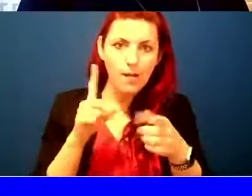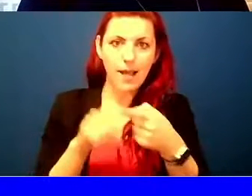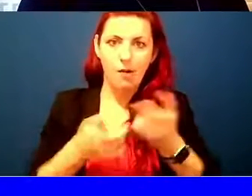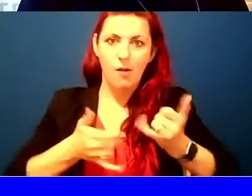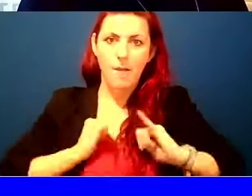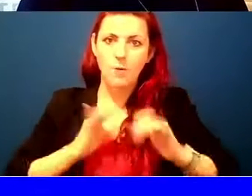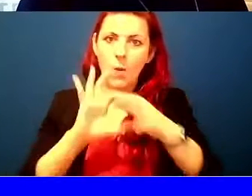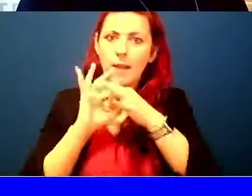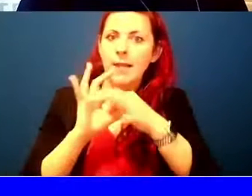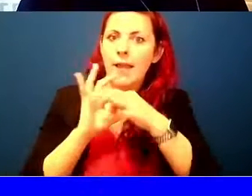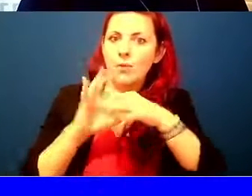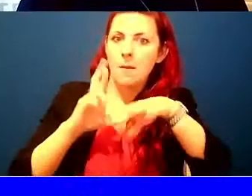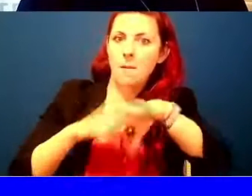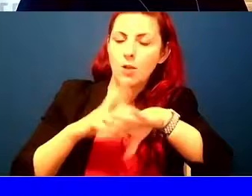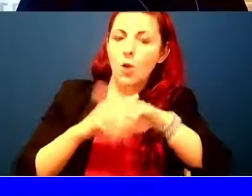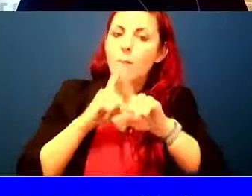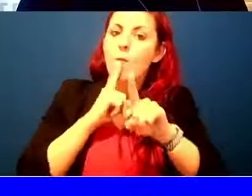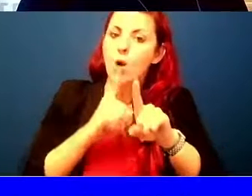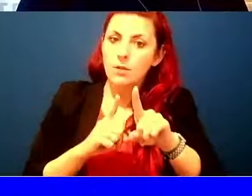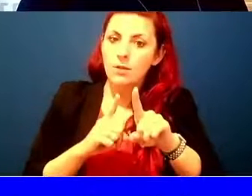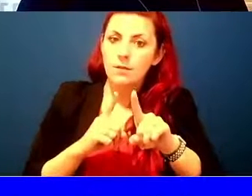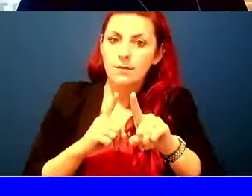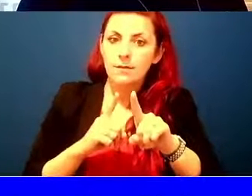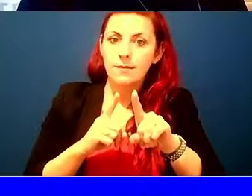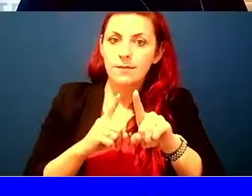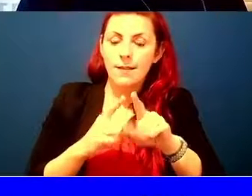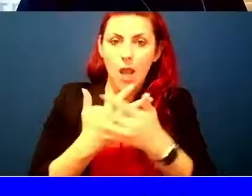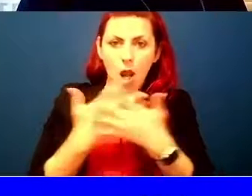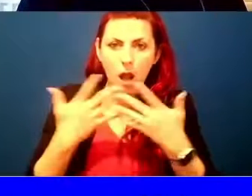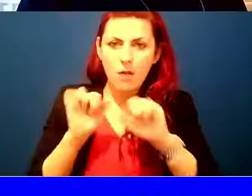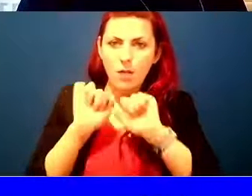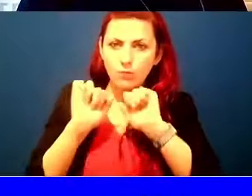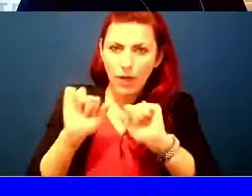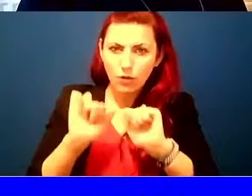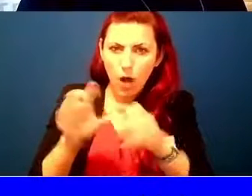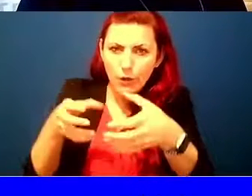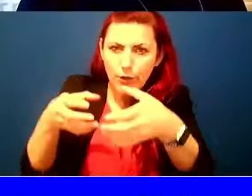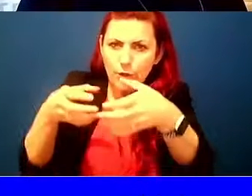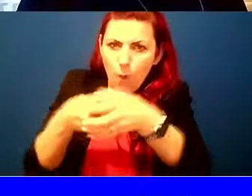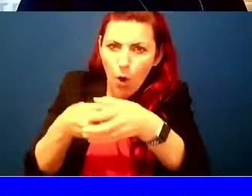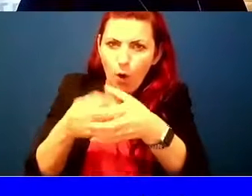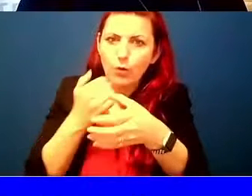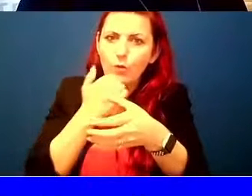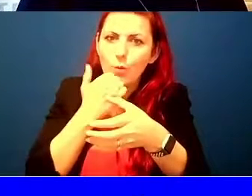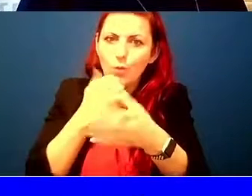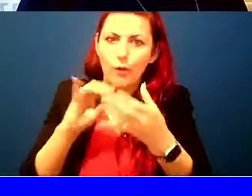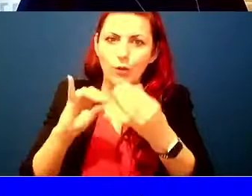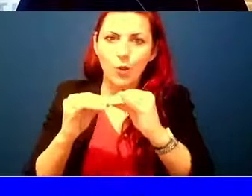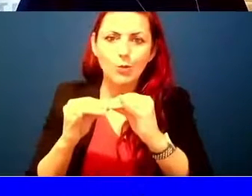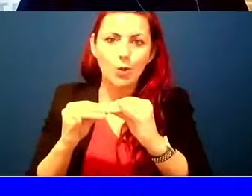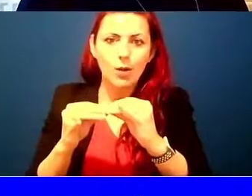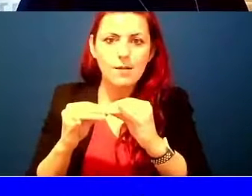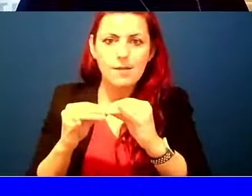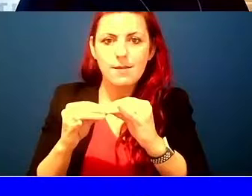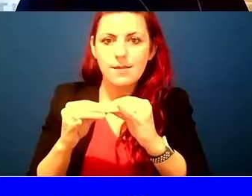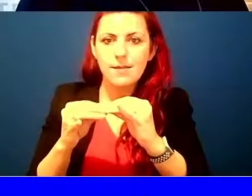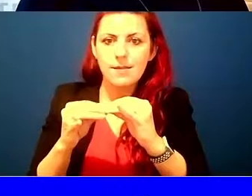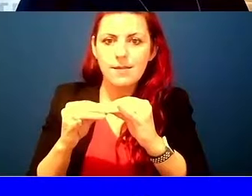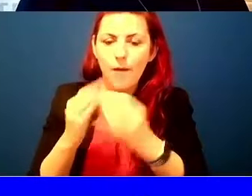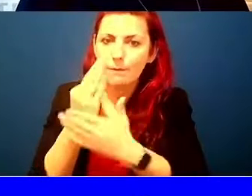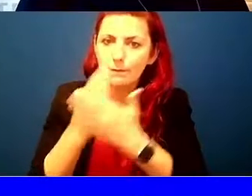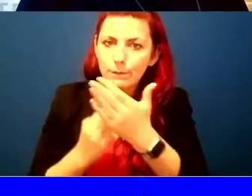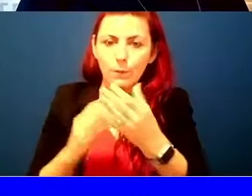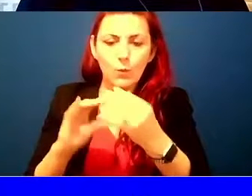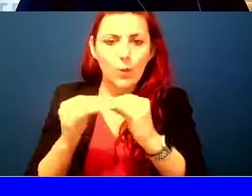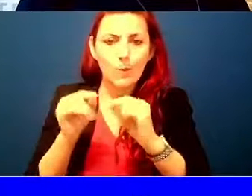more effectively. But that's a lot of pressure on a very small group of interpreters, and there's a need